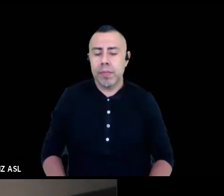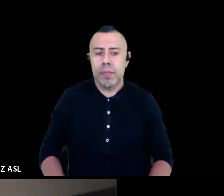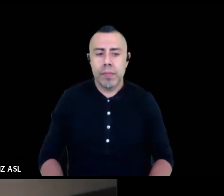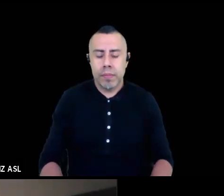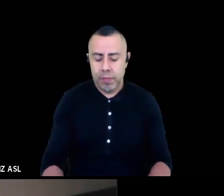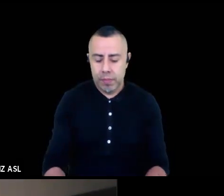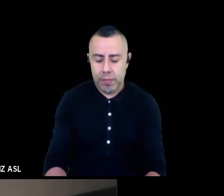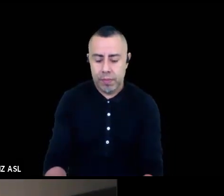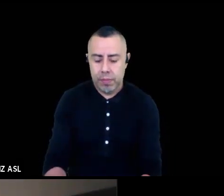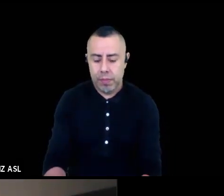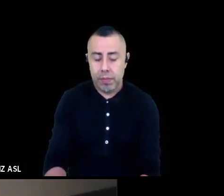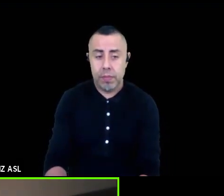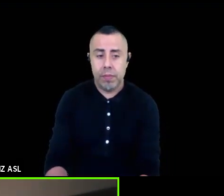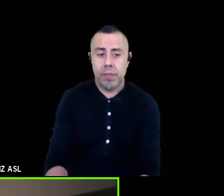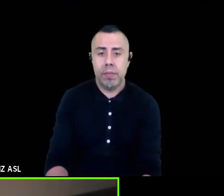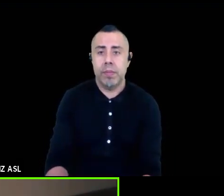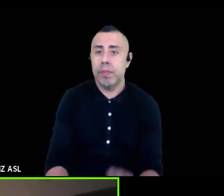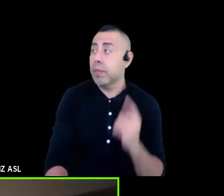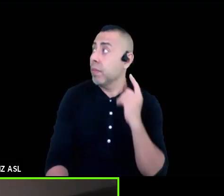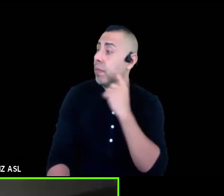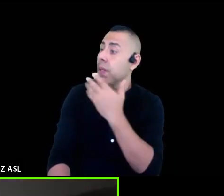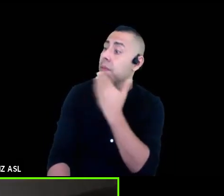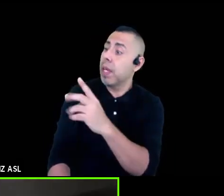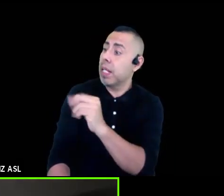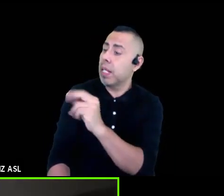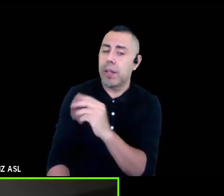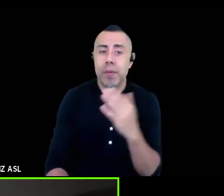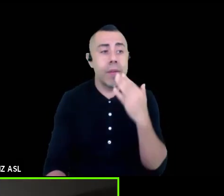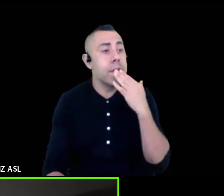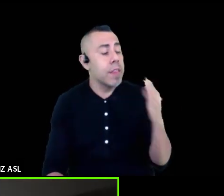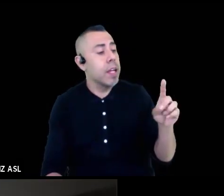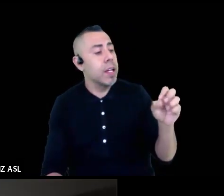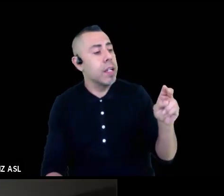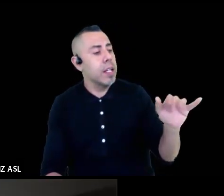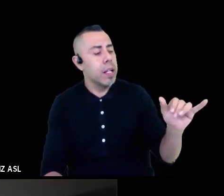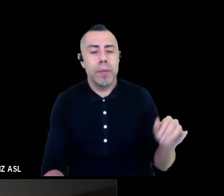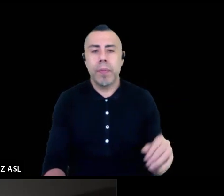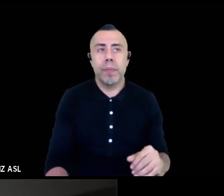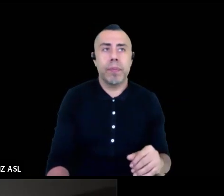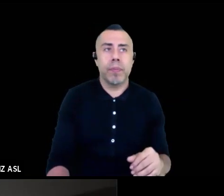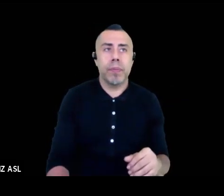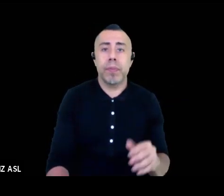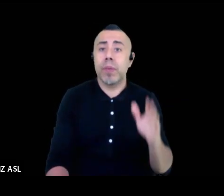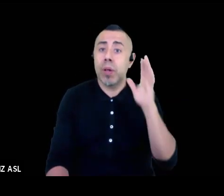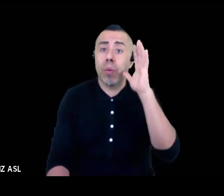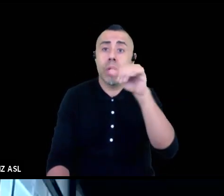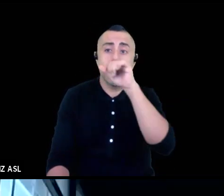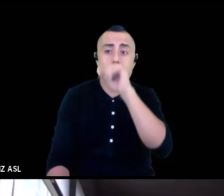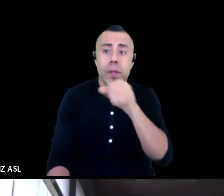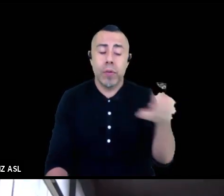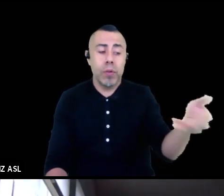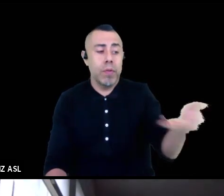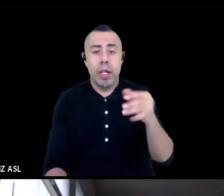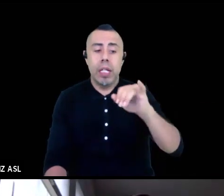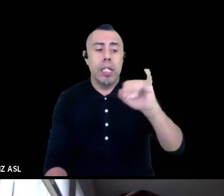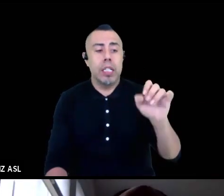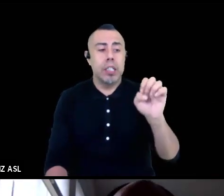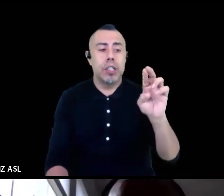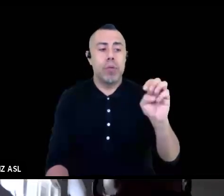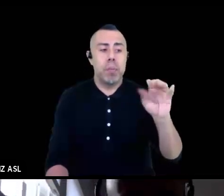Thank you, Dan. No, thank you, Teddy. So I would love to invite Jeremy to join